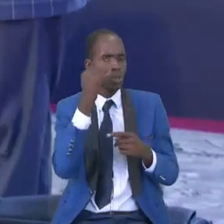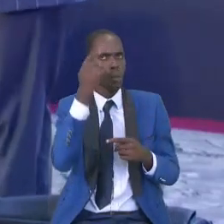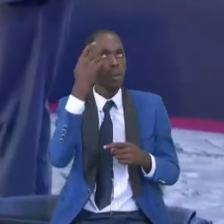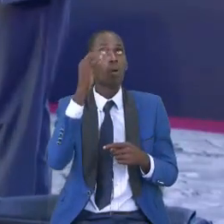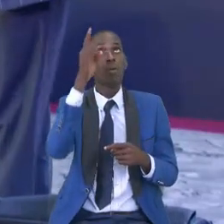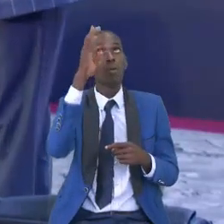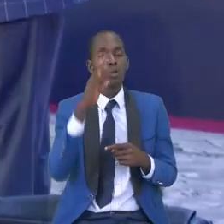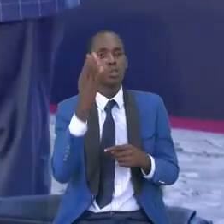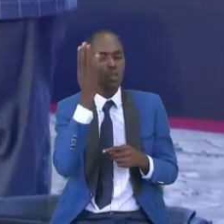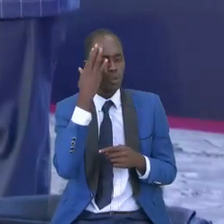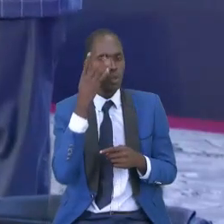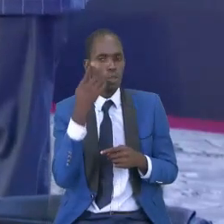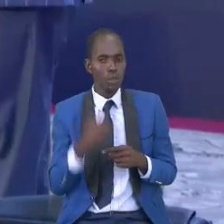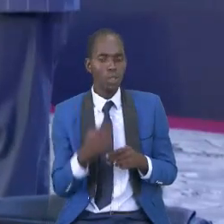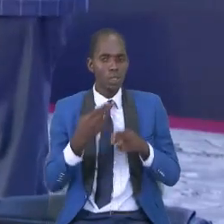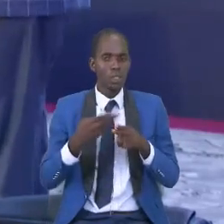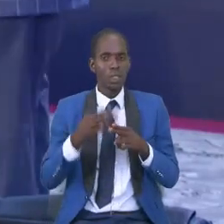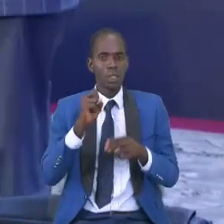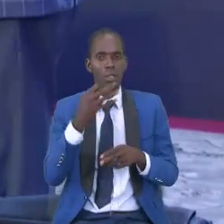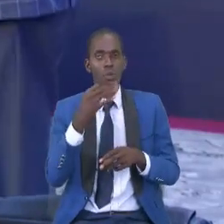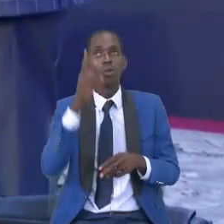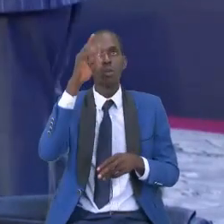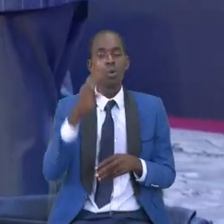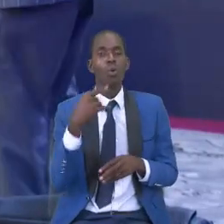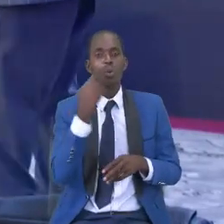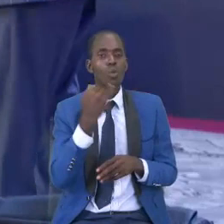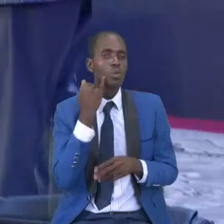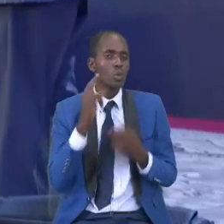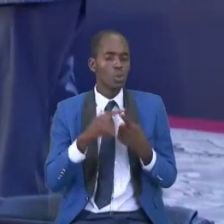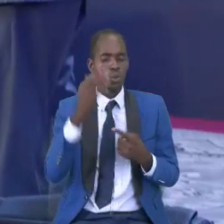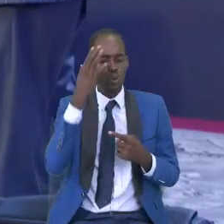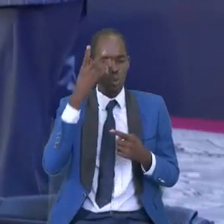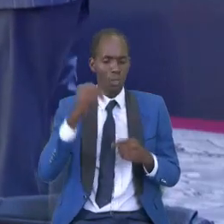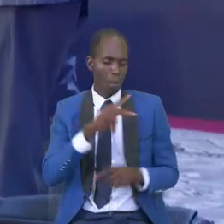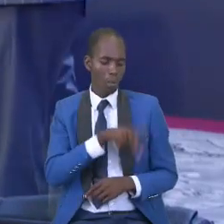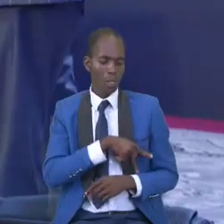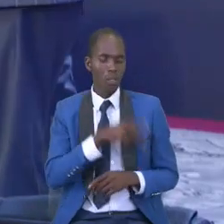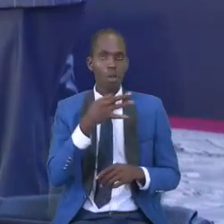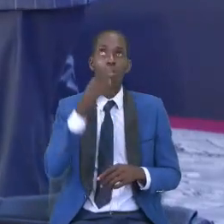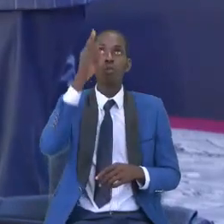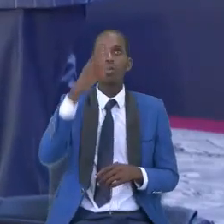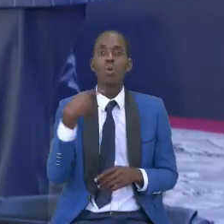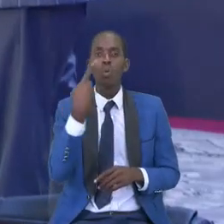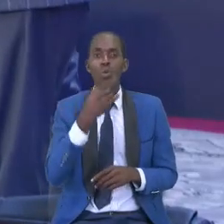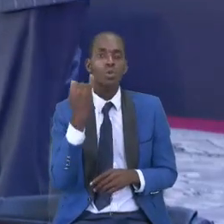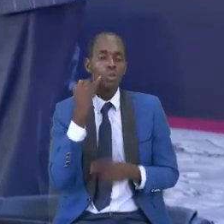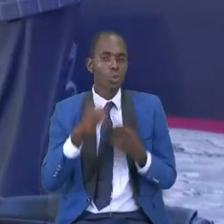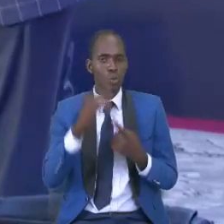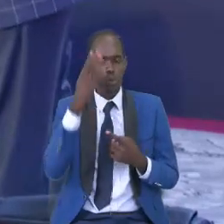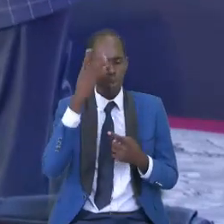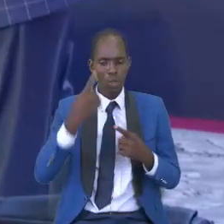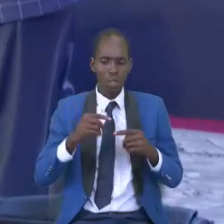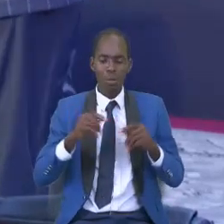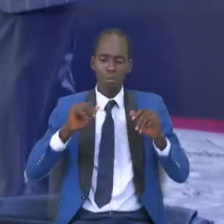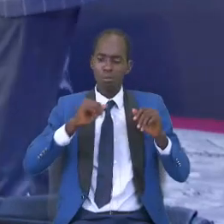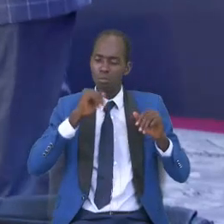the attributes of God, who should know the personality of God, who should know the impossibility of